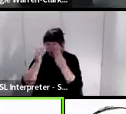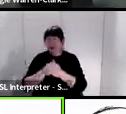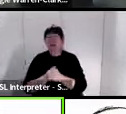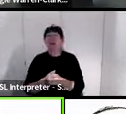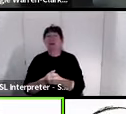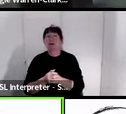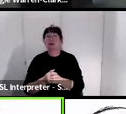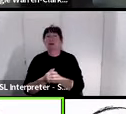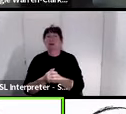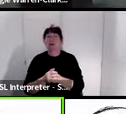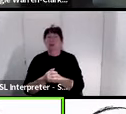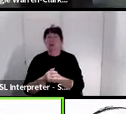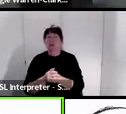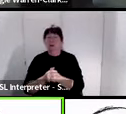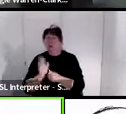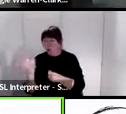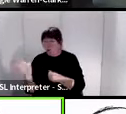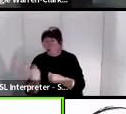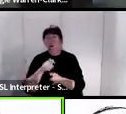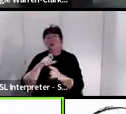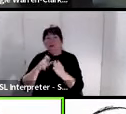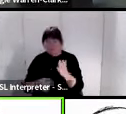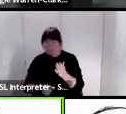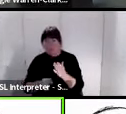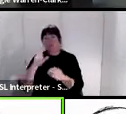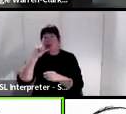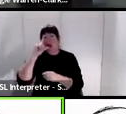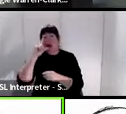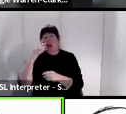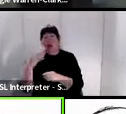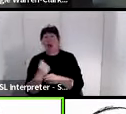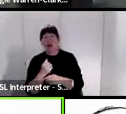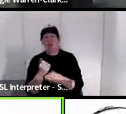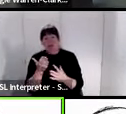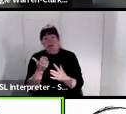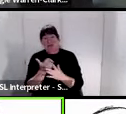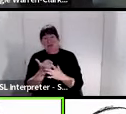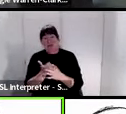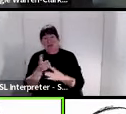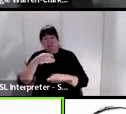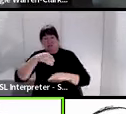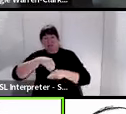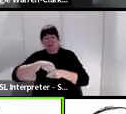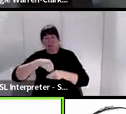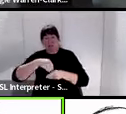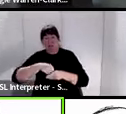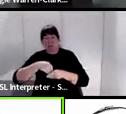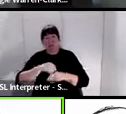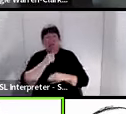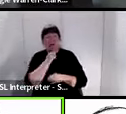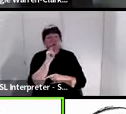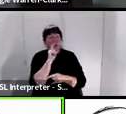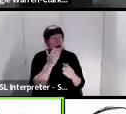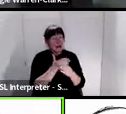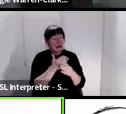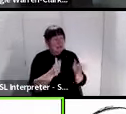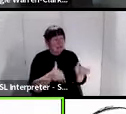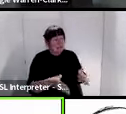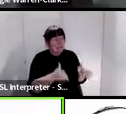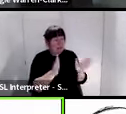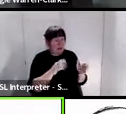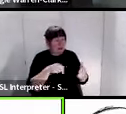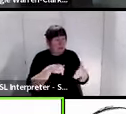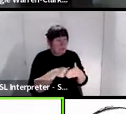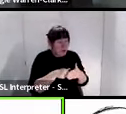these have access fundamentally at their heart. If we can't access ability, we